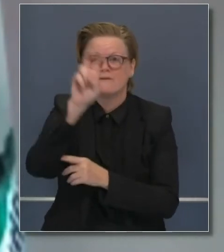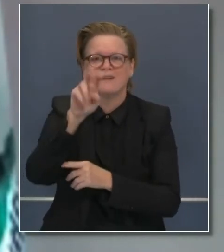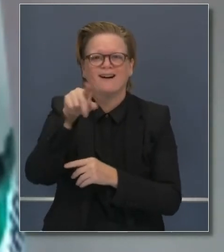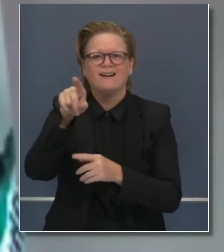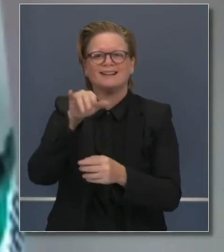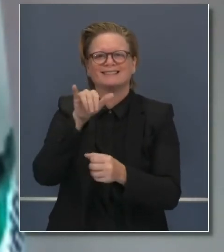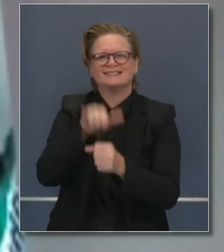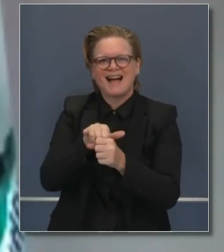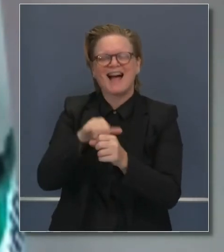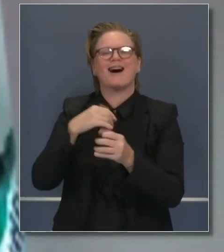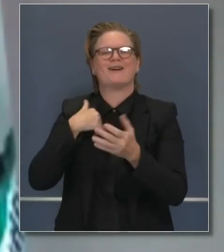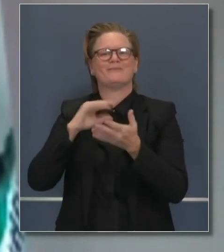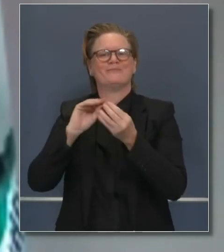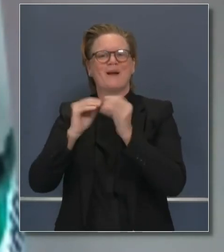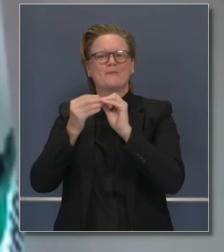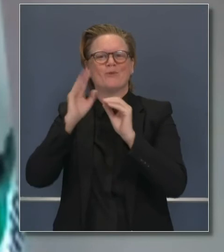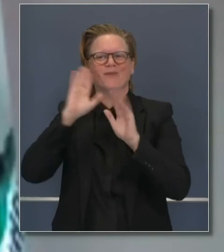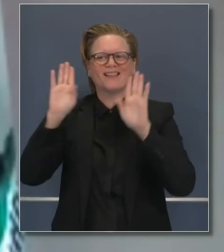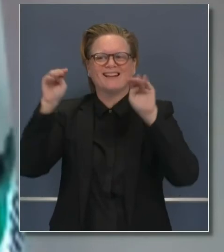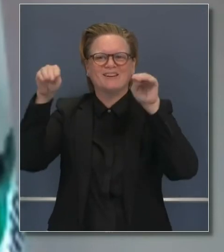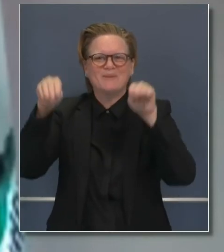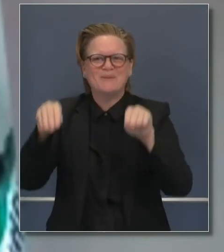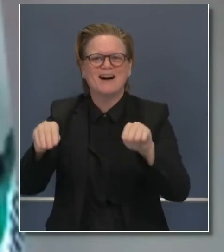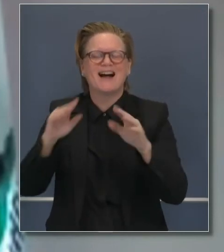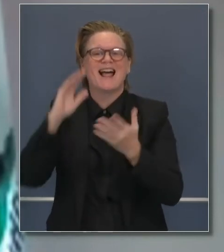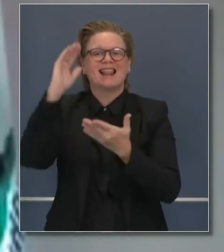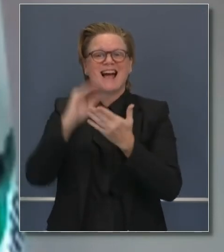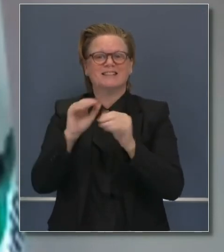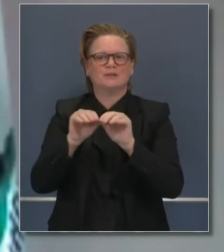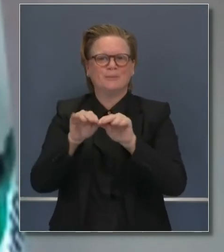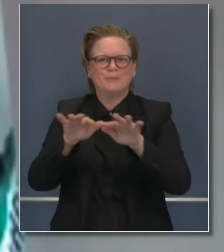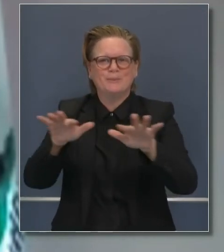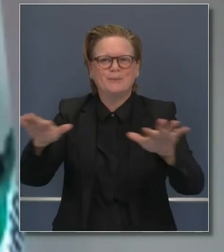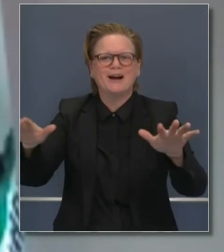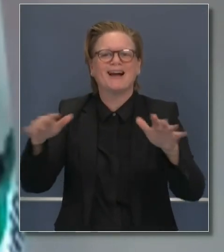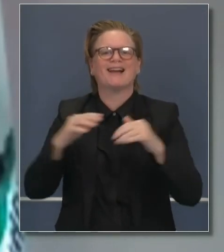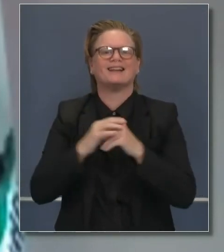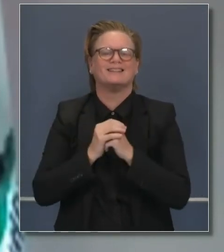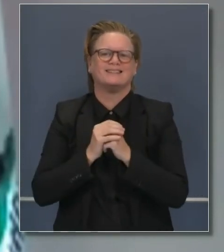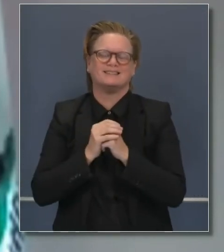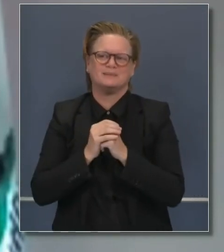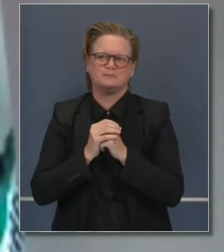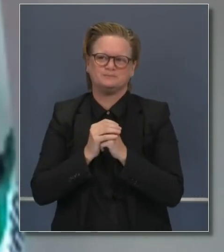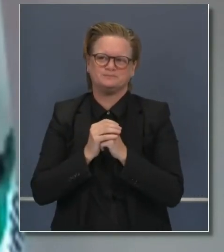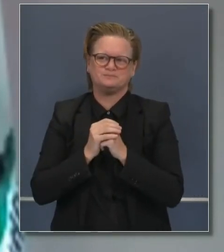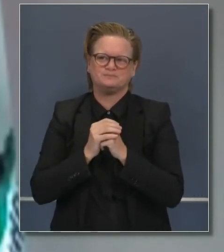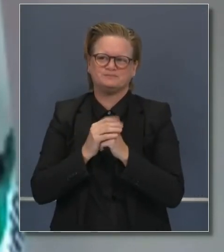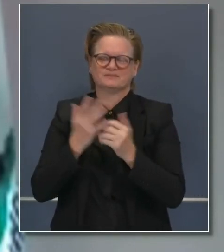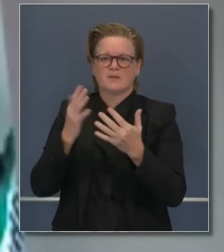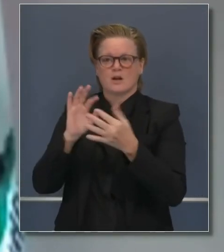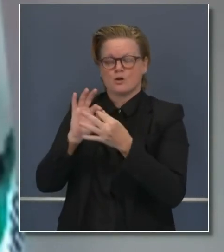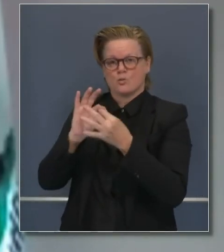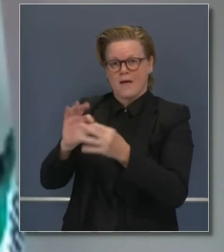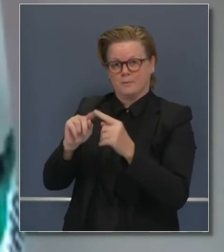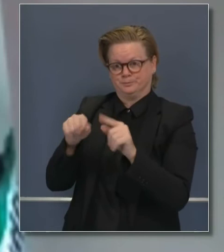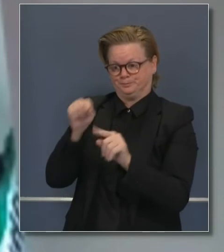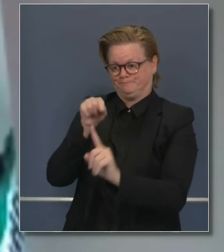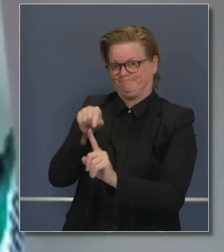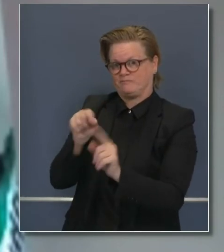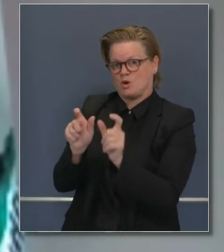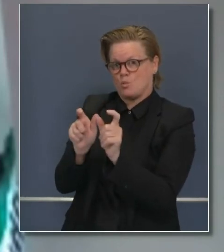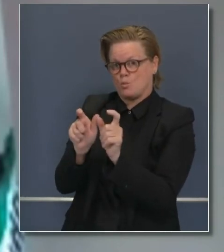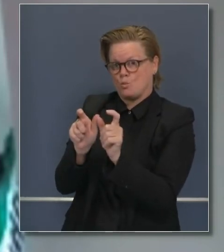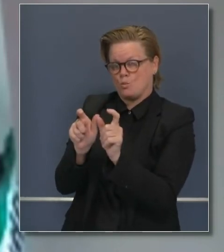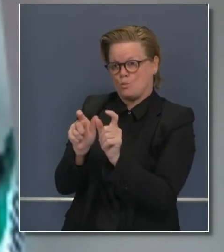order as well. As far as it relates to quarantine, we are asking people who did travel even over